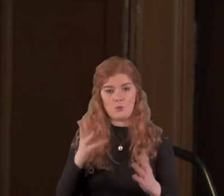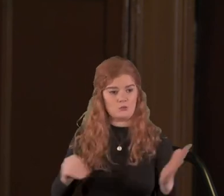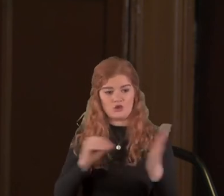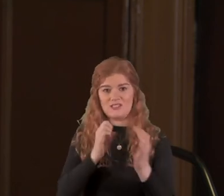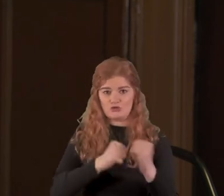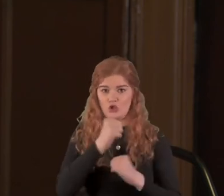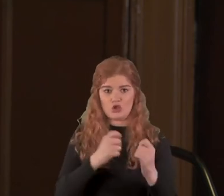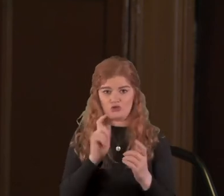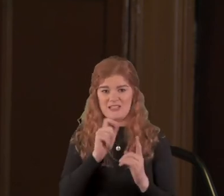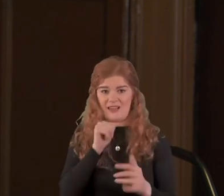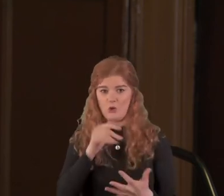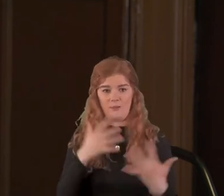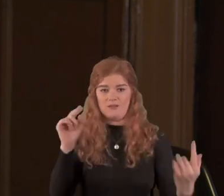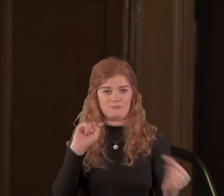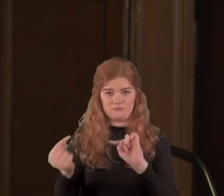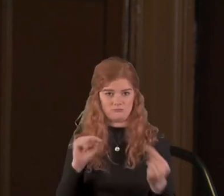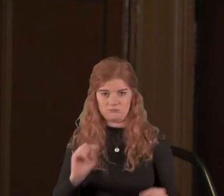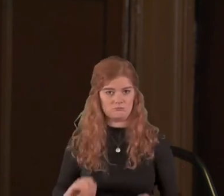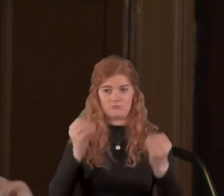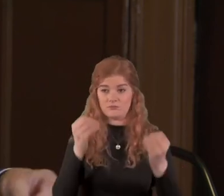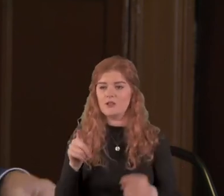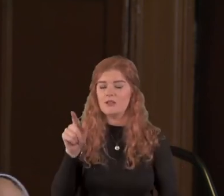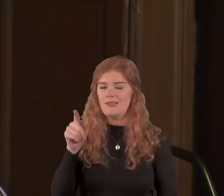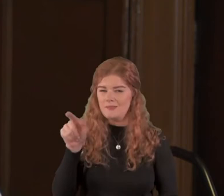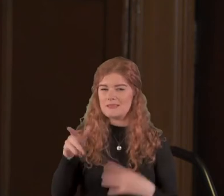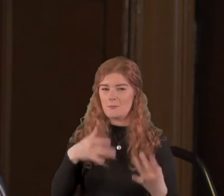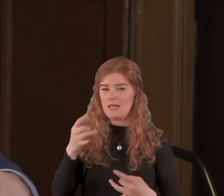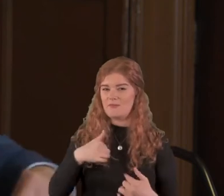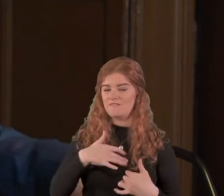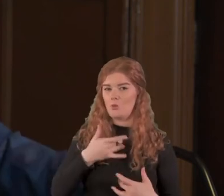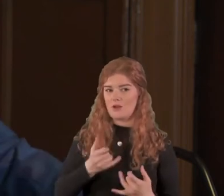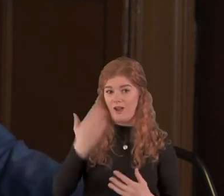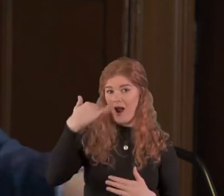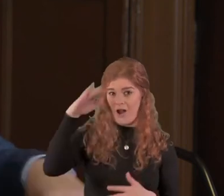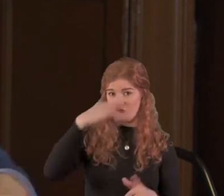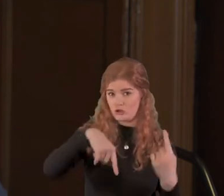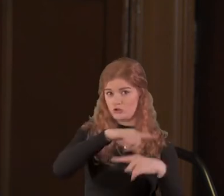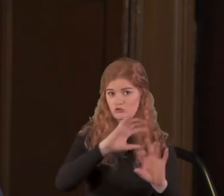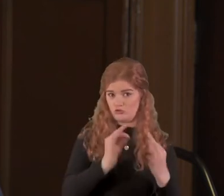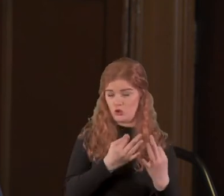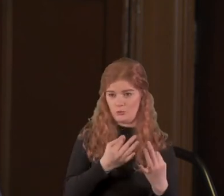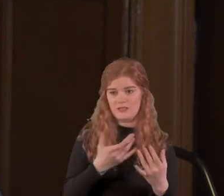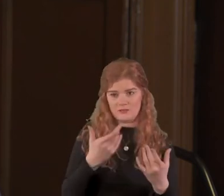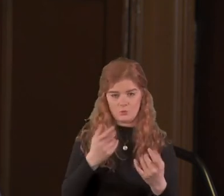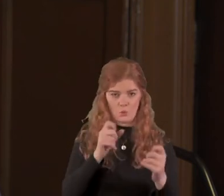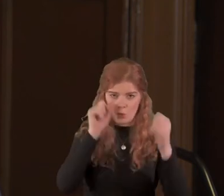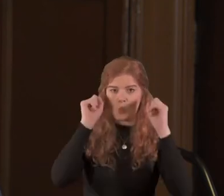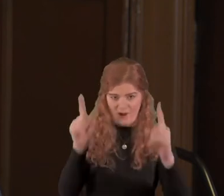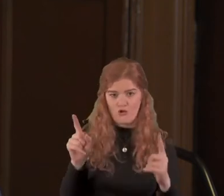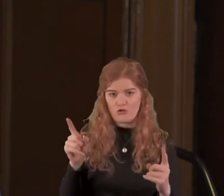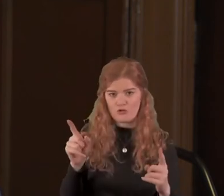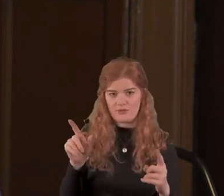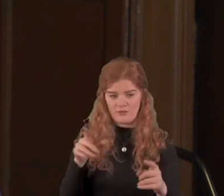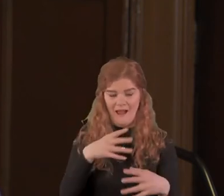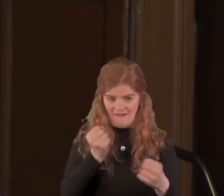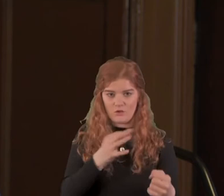treaty without any serious controversy. That implies that the Irish delegation, at least in that instance, did